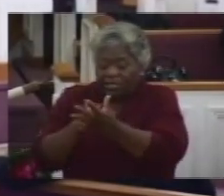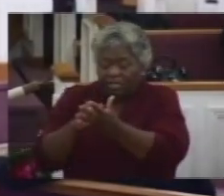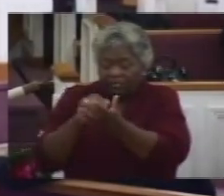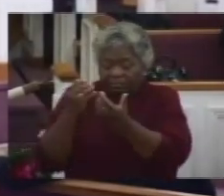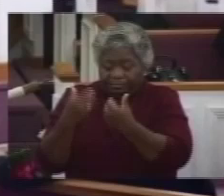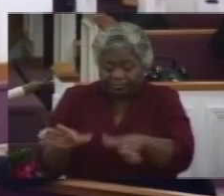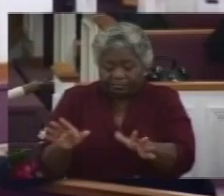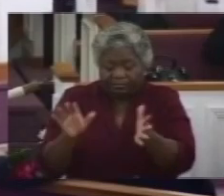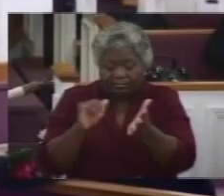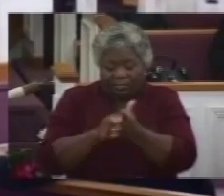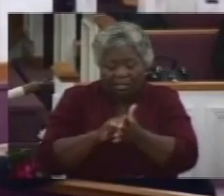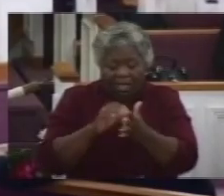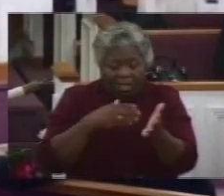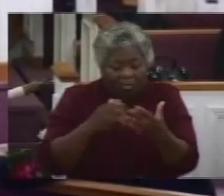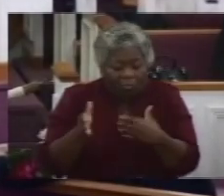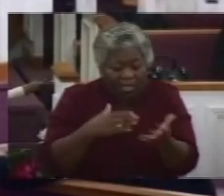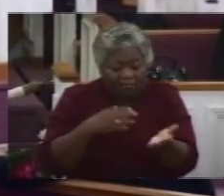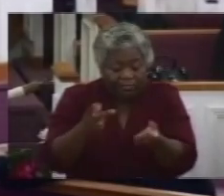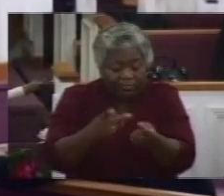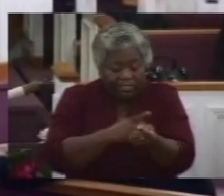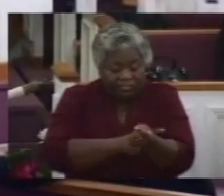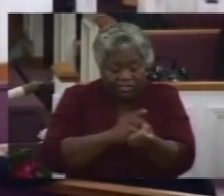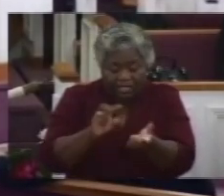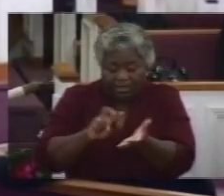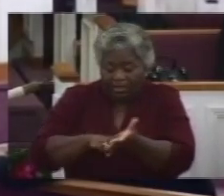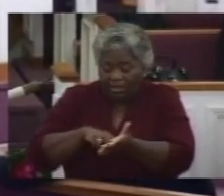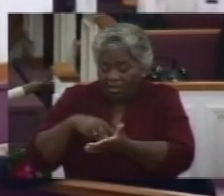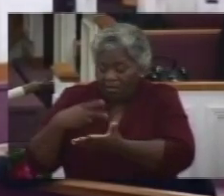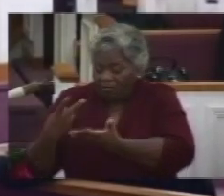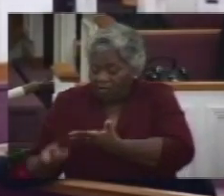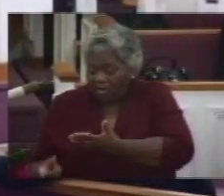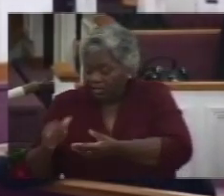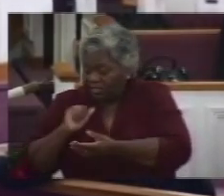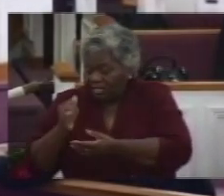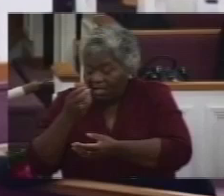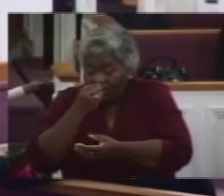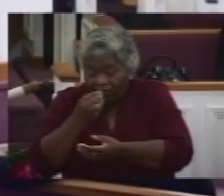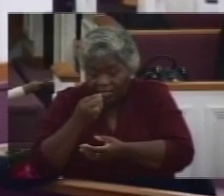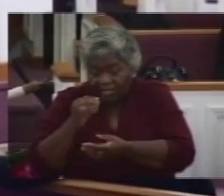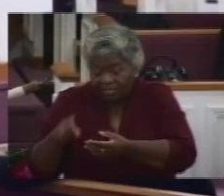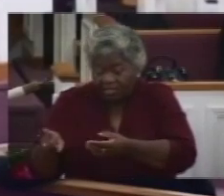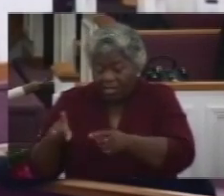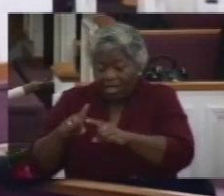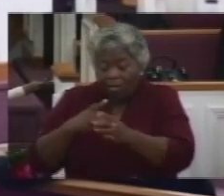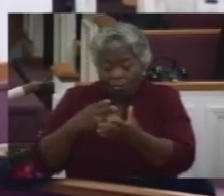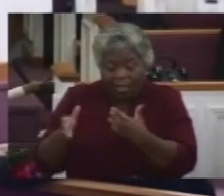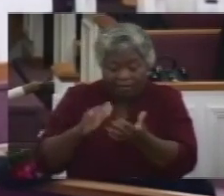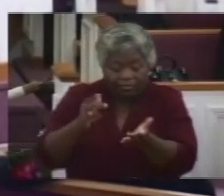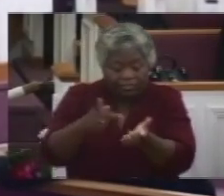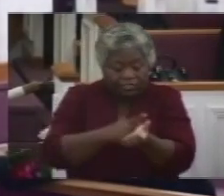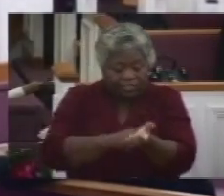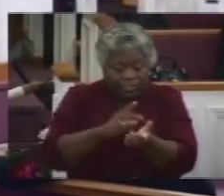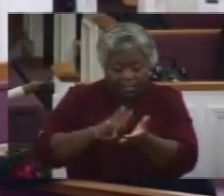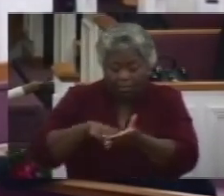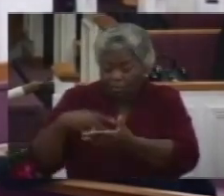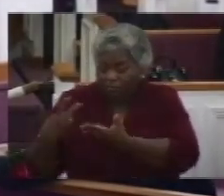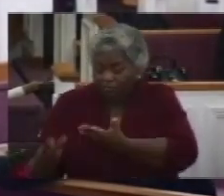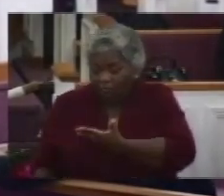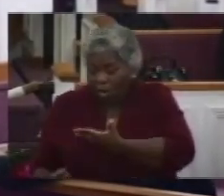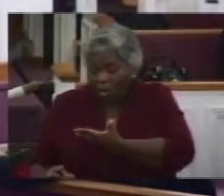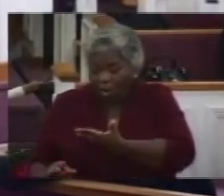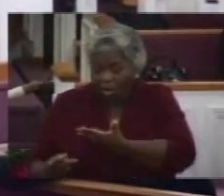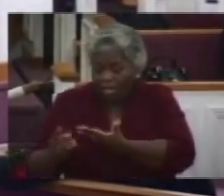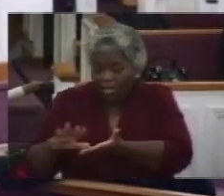sheep, wherever the sheep would fall, they wouldn't feed them or do anything, but wherever the sheep would fall